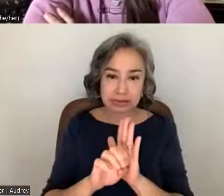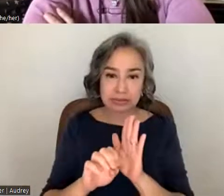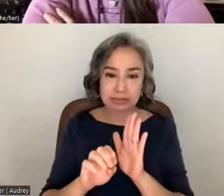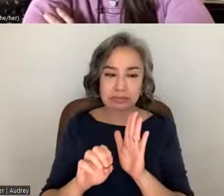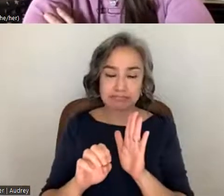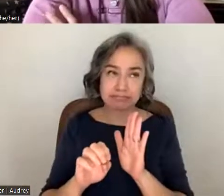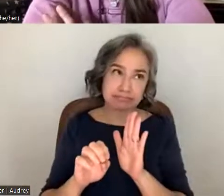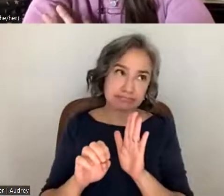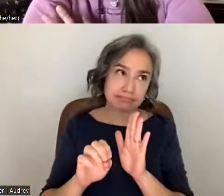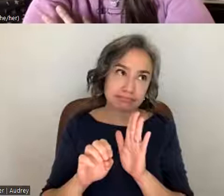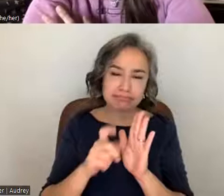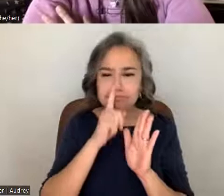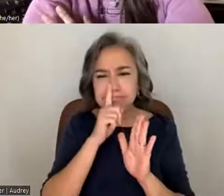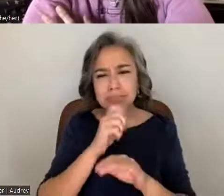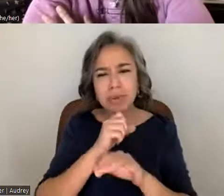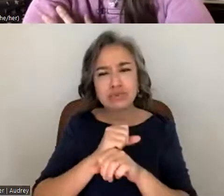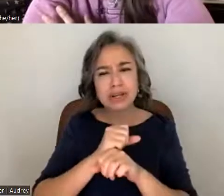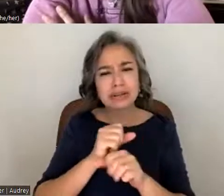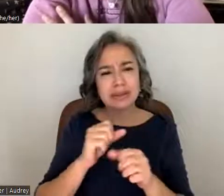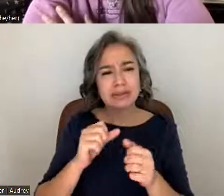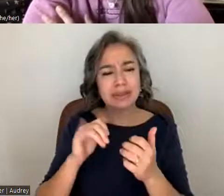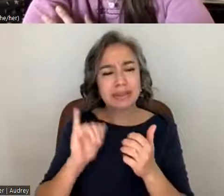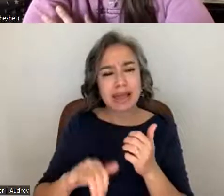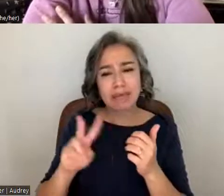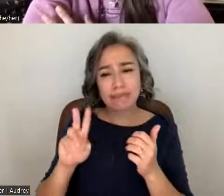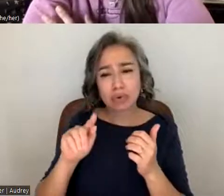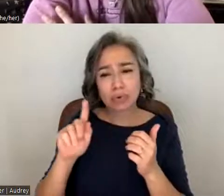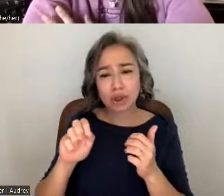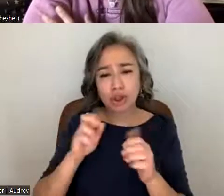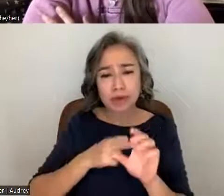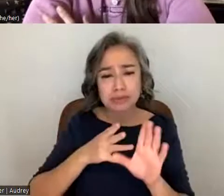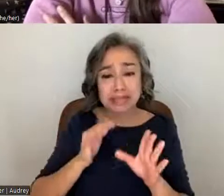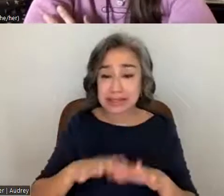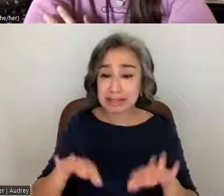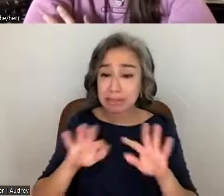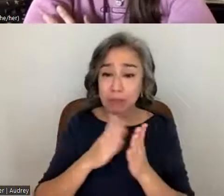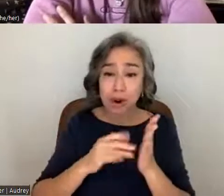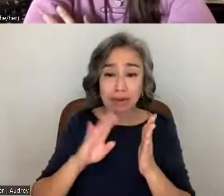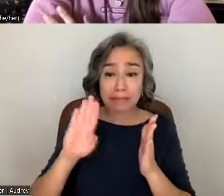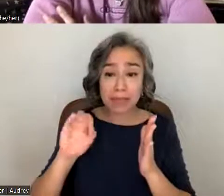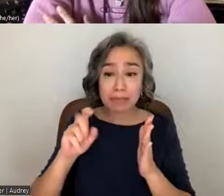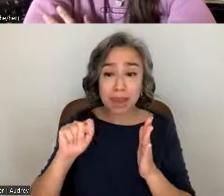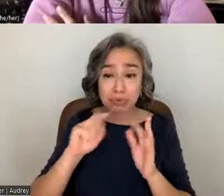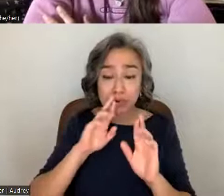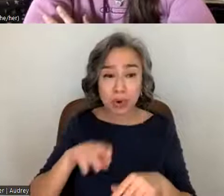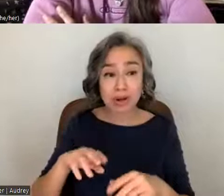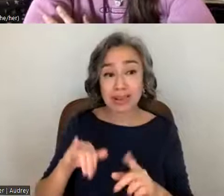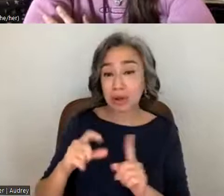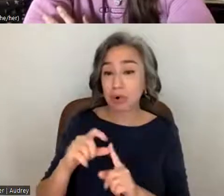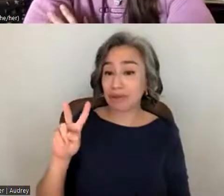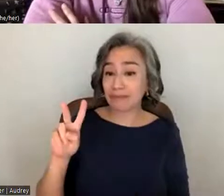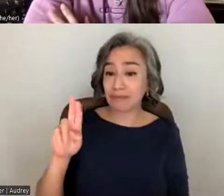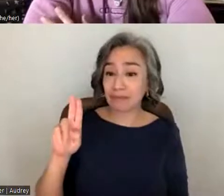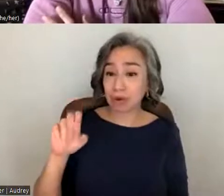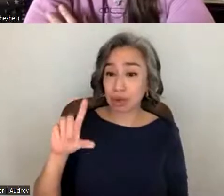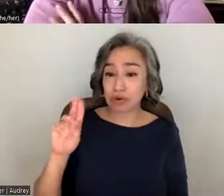I don't want to say protecting like vulnerable participants, because I know that's an important part of the Belmont report. The word vulnerability I struggle with, considering